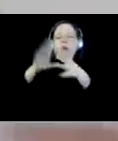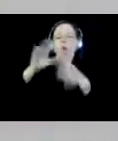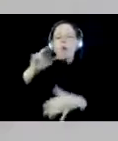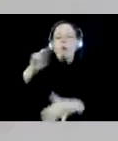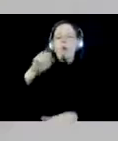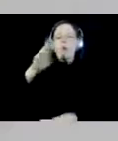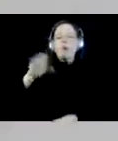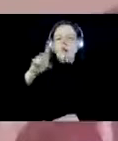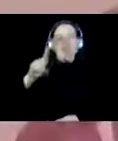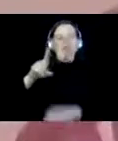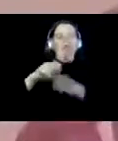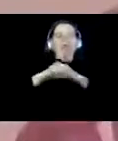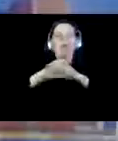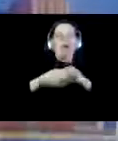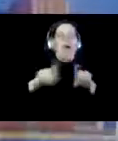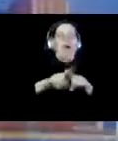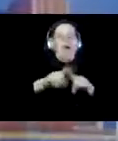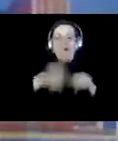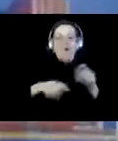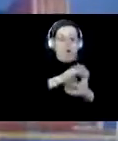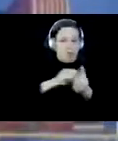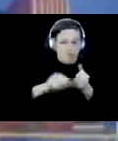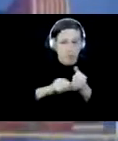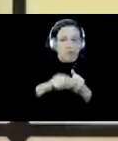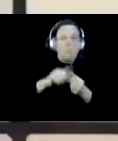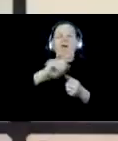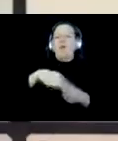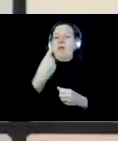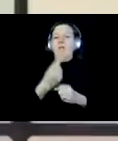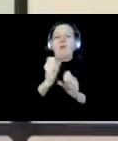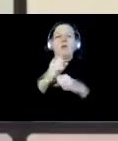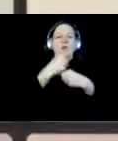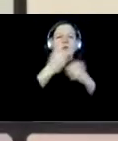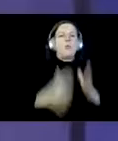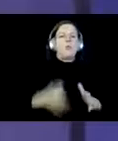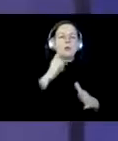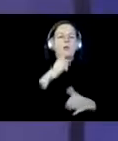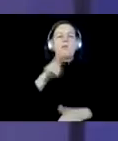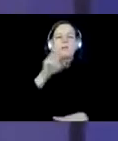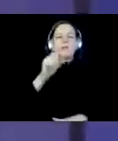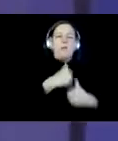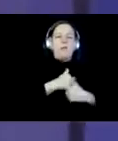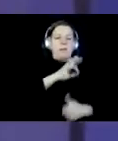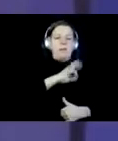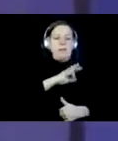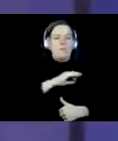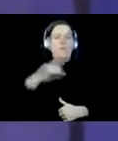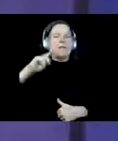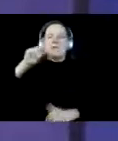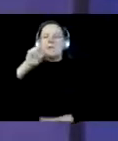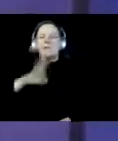marketed as indestructible. Cyanamid was the sole producer of buttons for U.S. military clothing. Part of the reason they fell out of